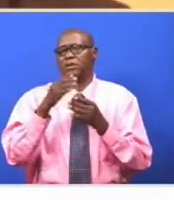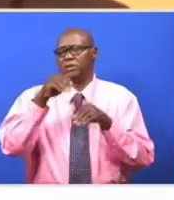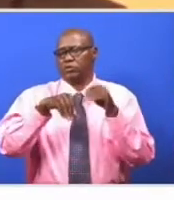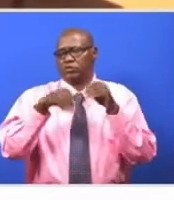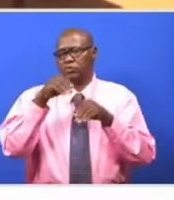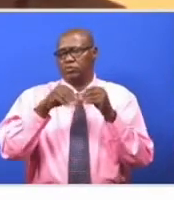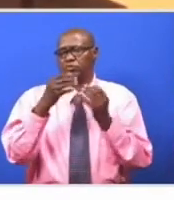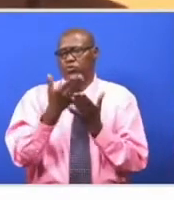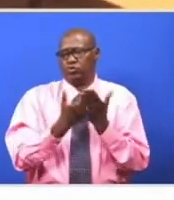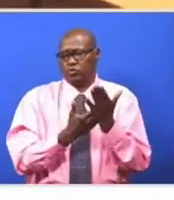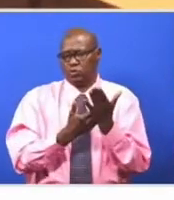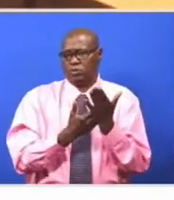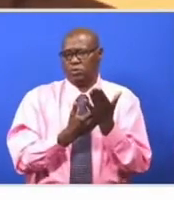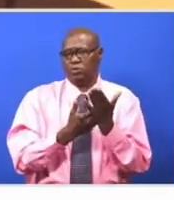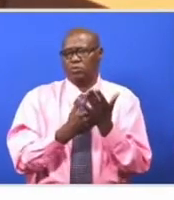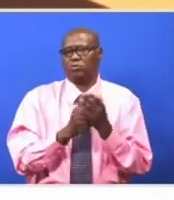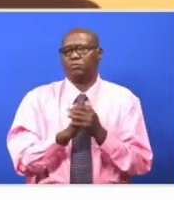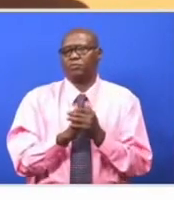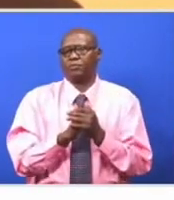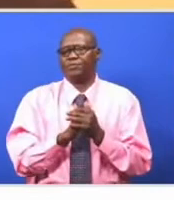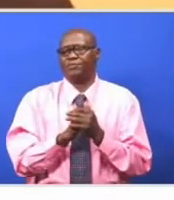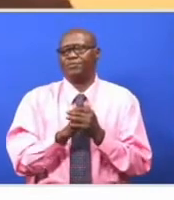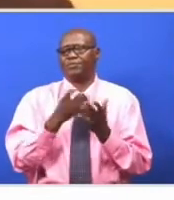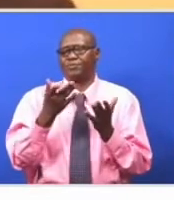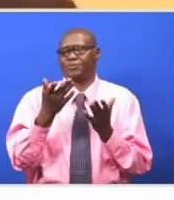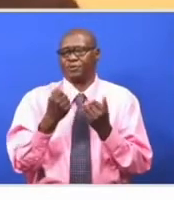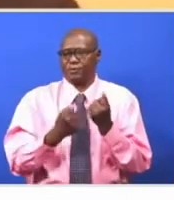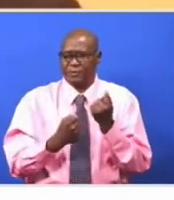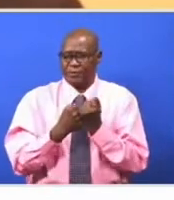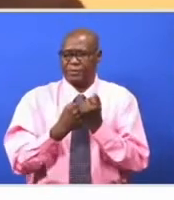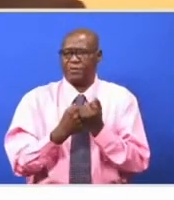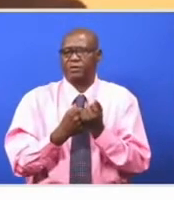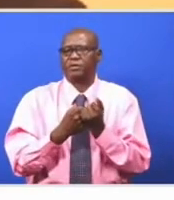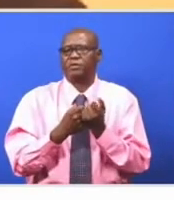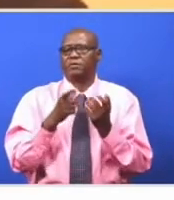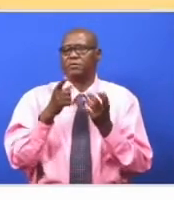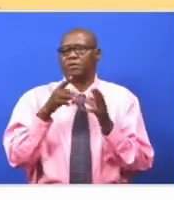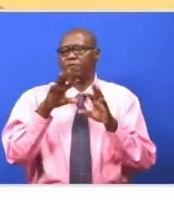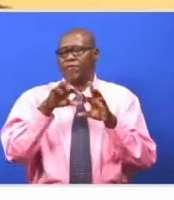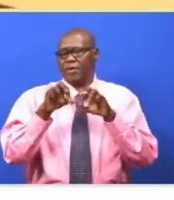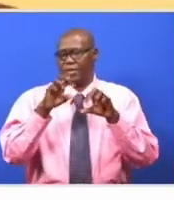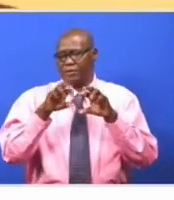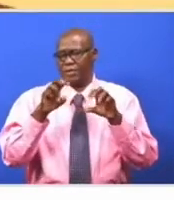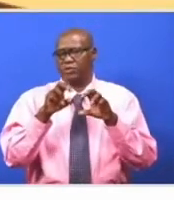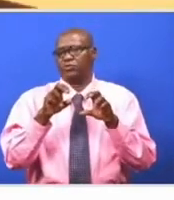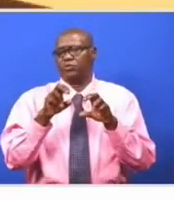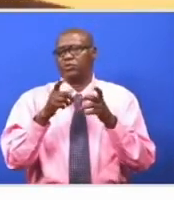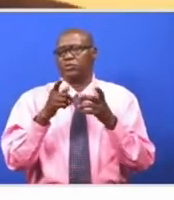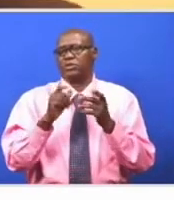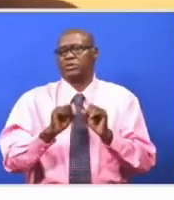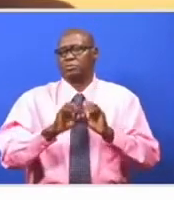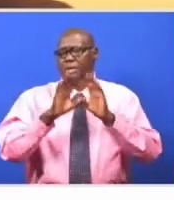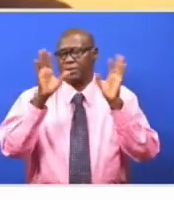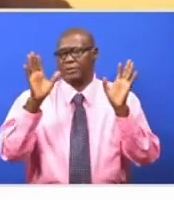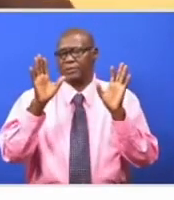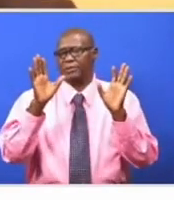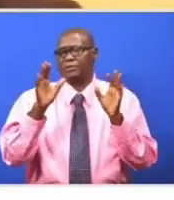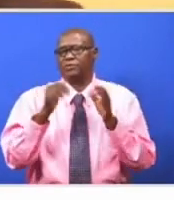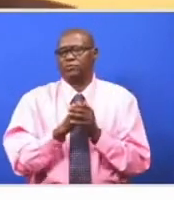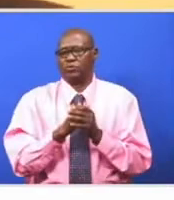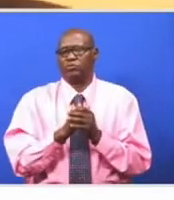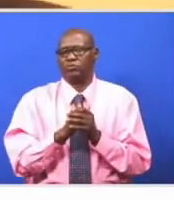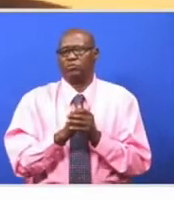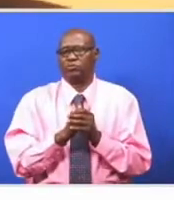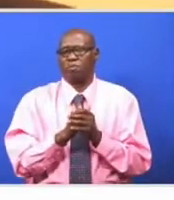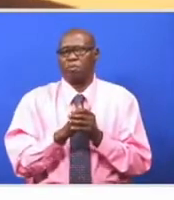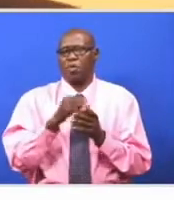station facilitates the verification and increases transparency. KNCHR Chairperson Roslyn